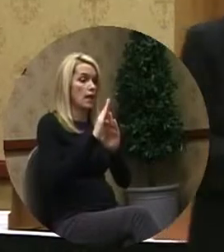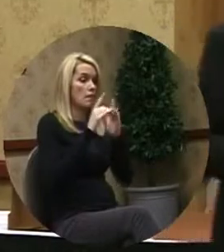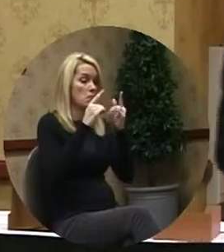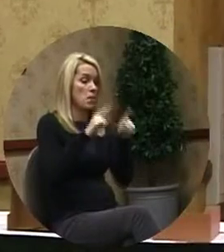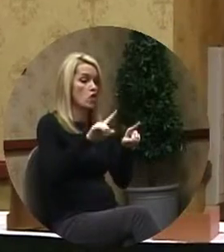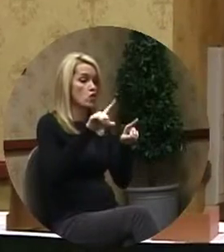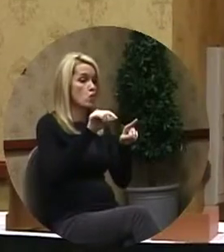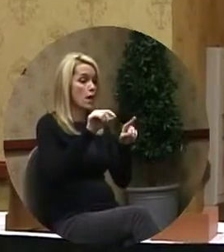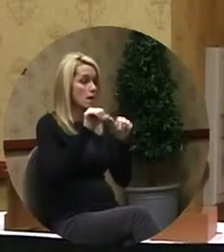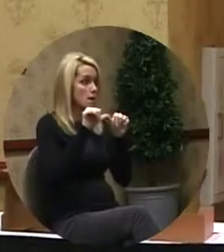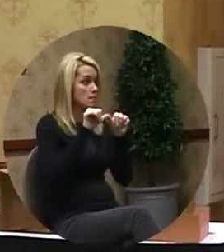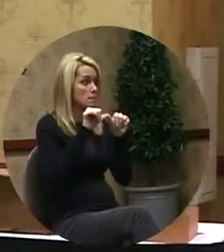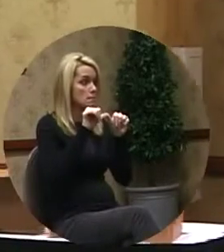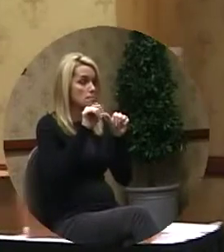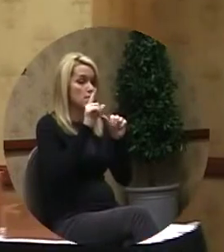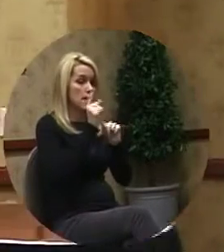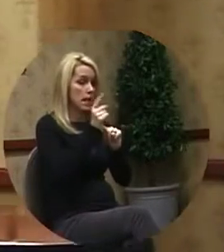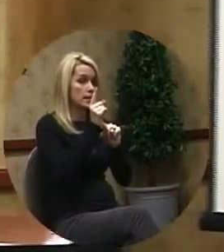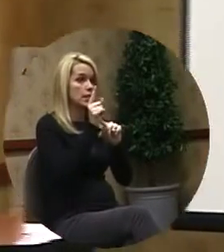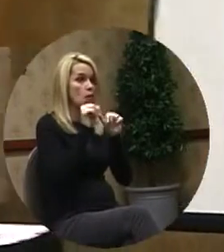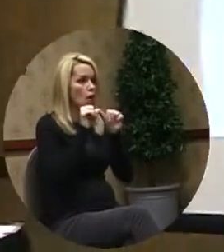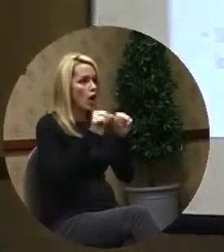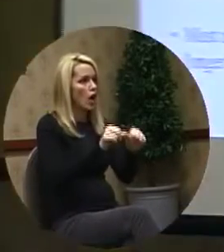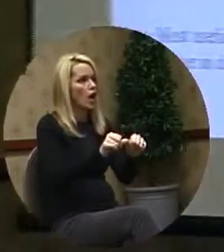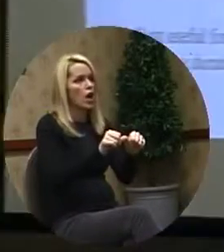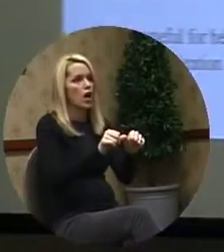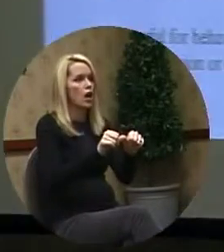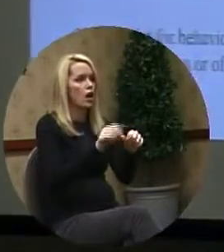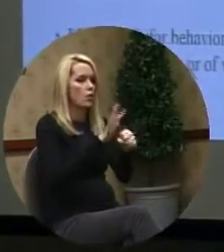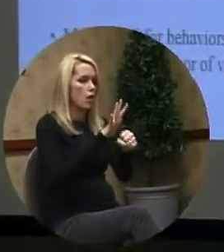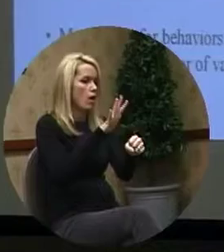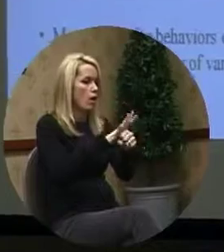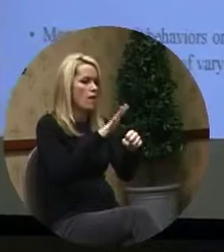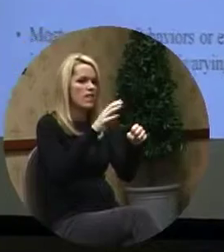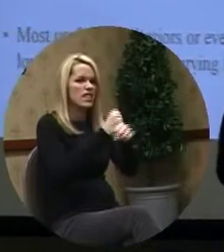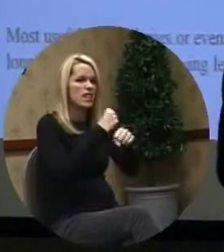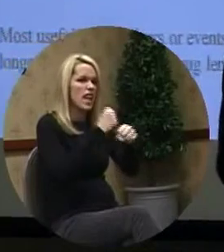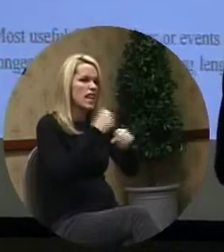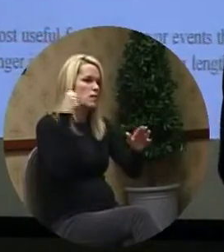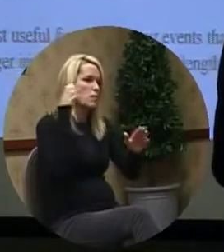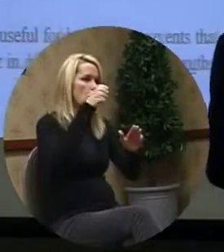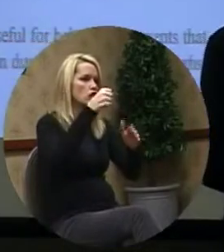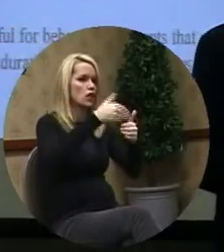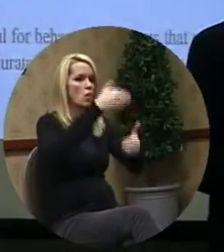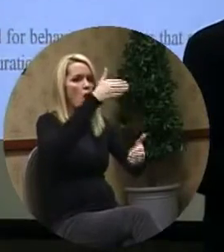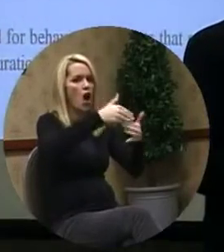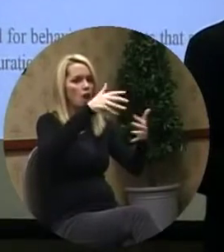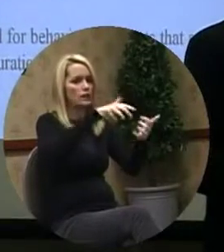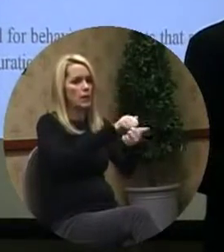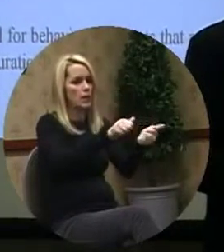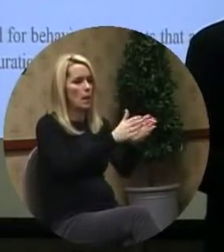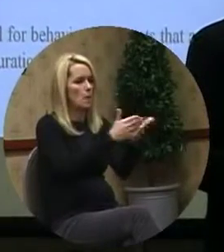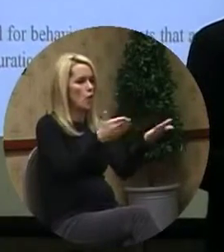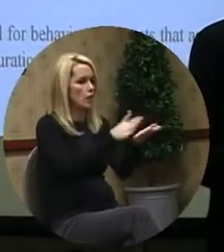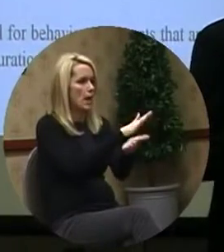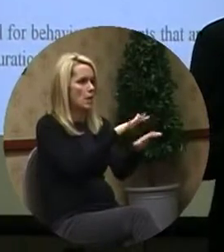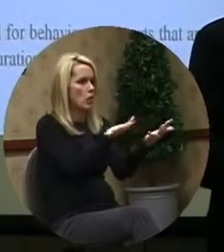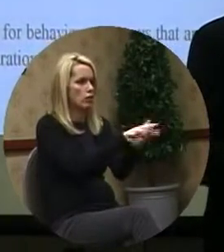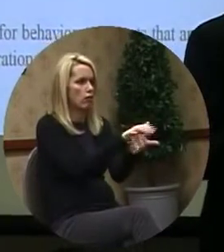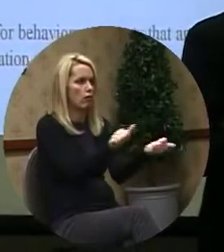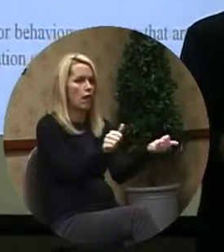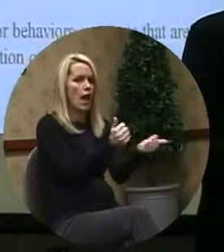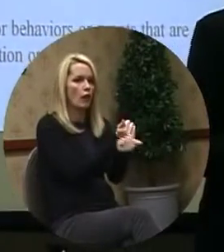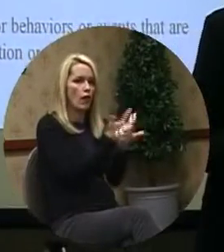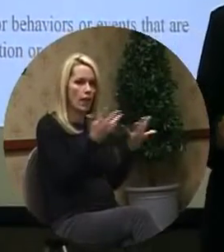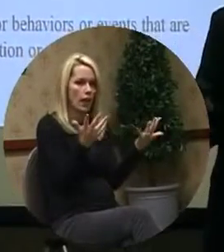where they went off and they were storming around, fist clenched, punching the wall, tearing up books and papers, etc. Now